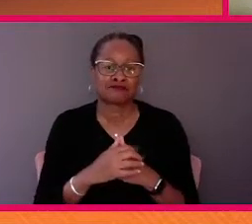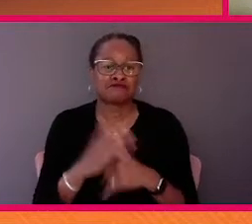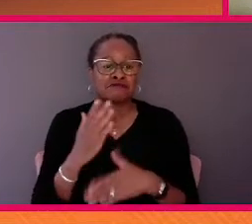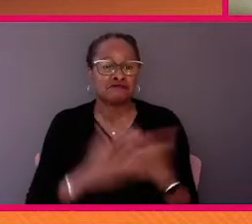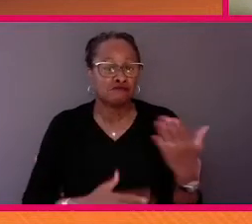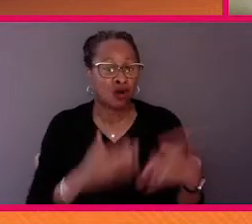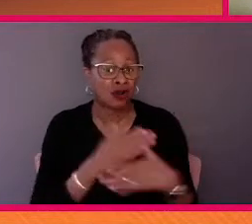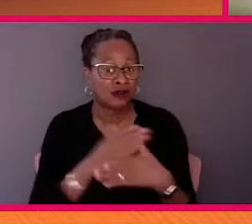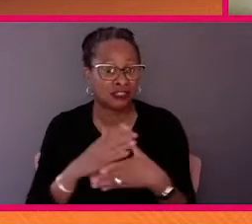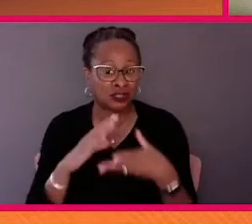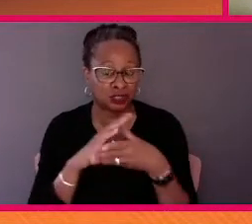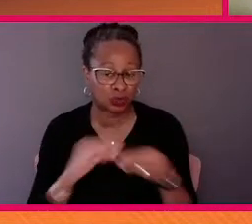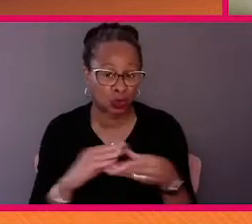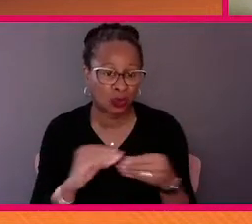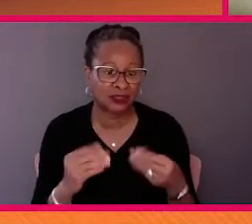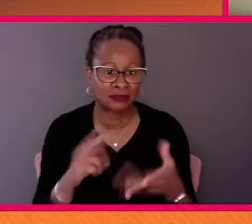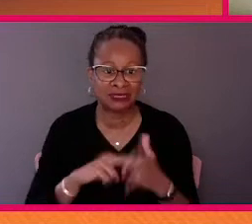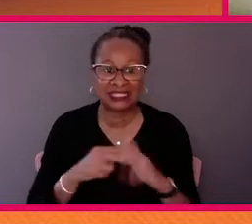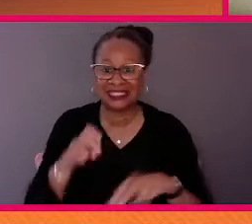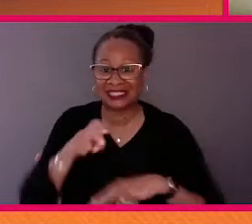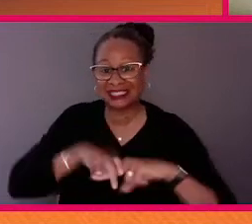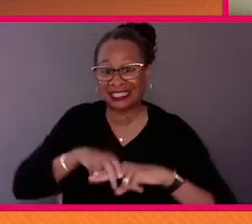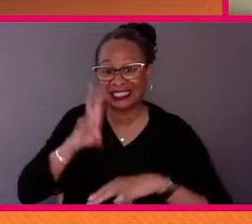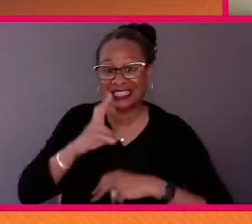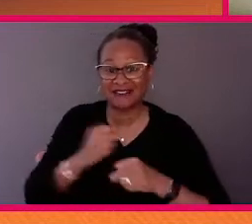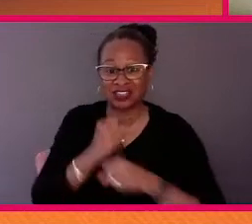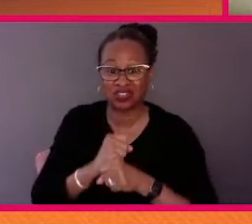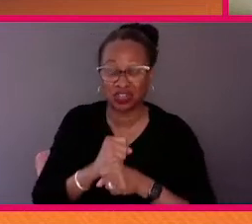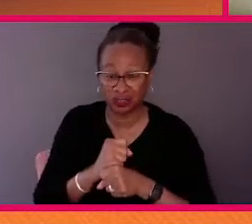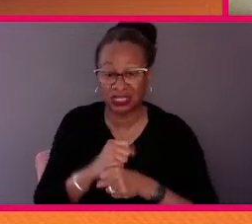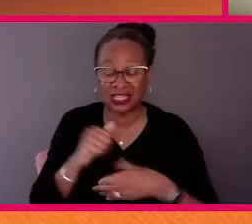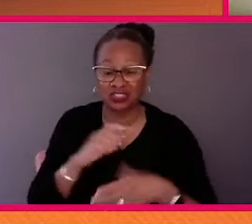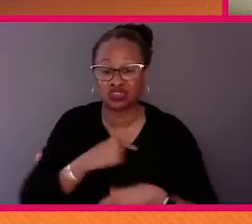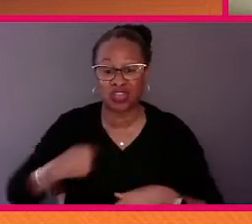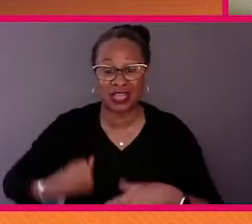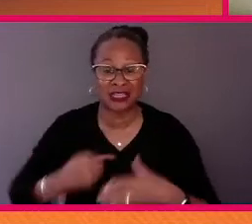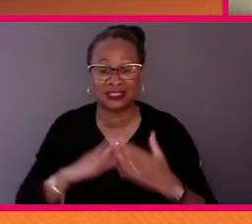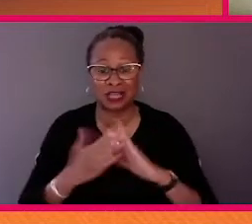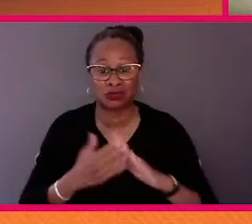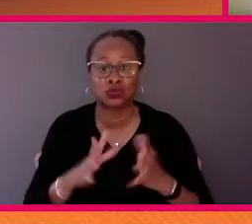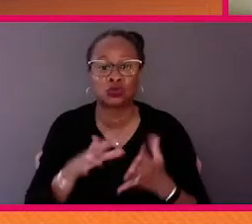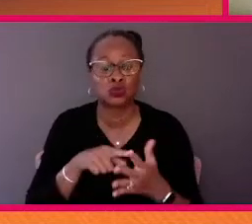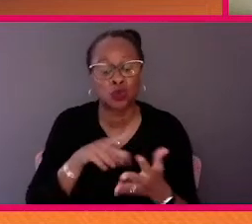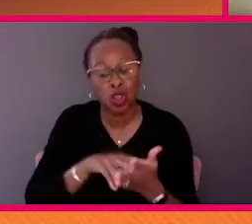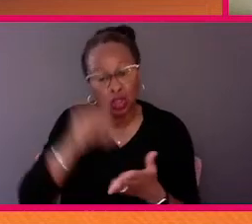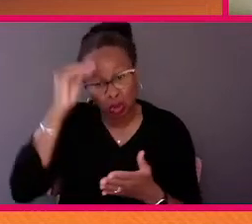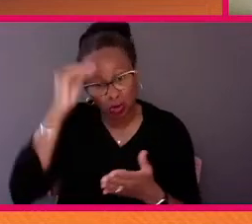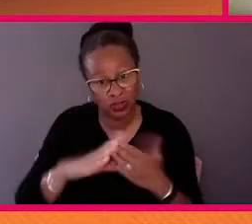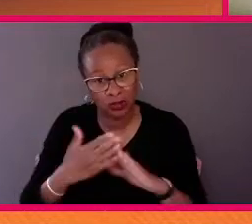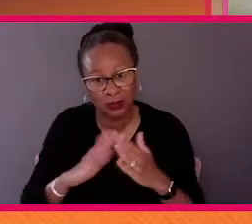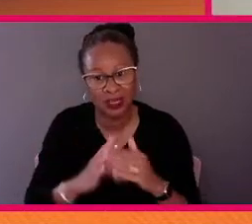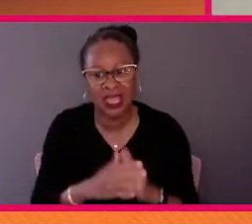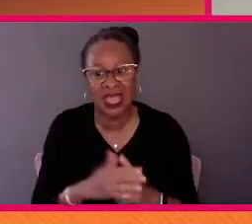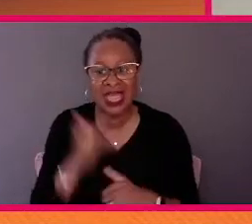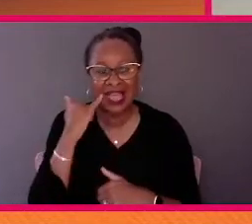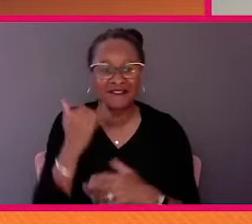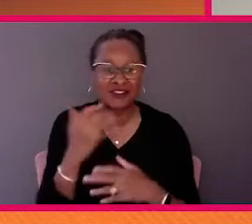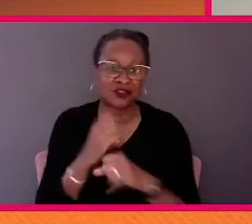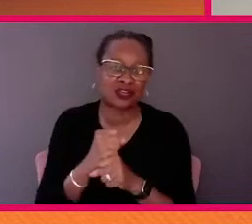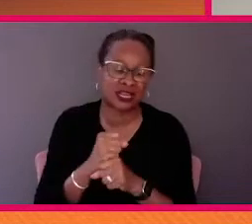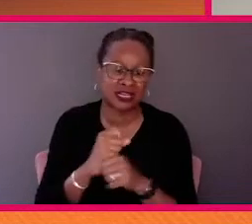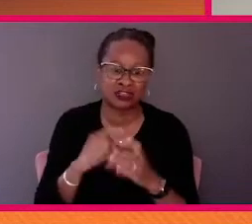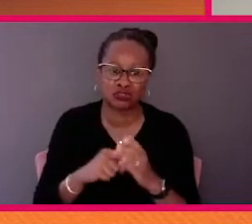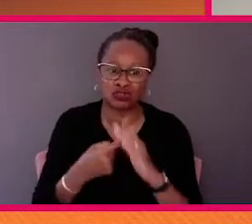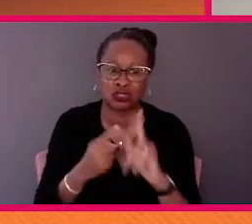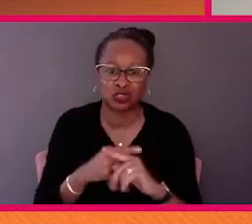is, you know, sitting 7 years in Chinatown to learn the community. But if you're, you know, even just getting, just starting to shoot,